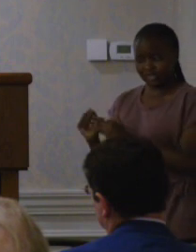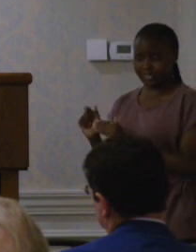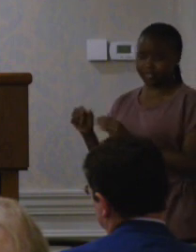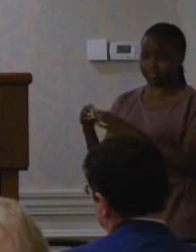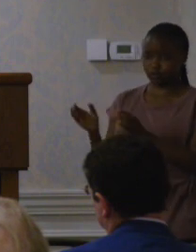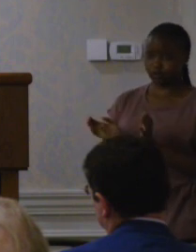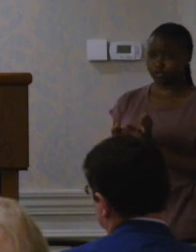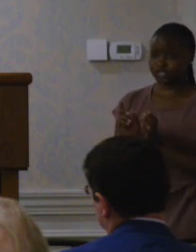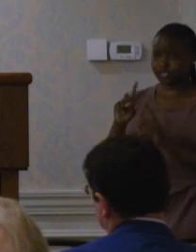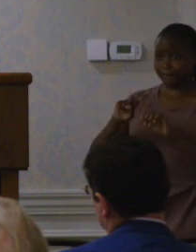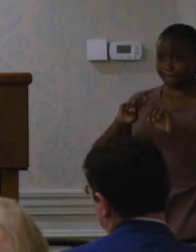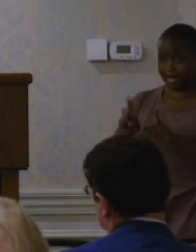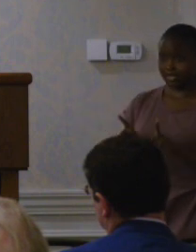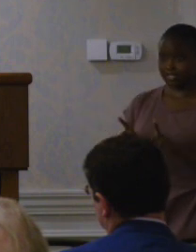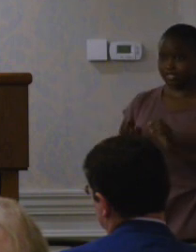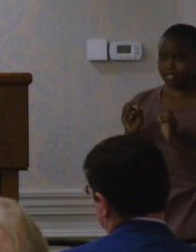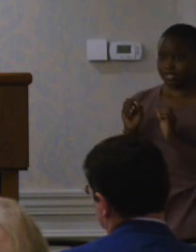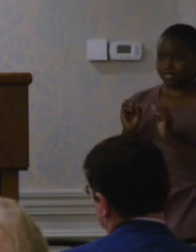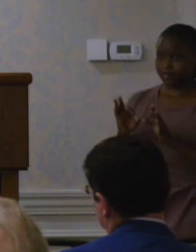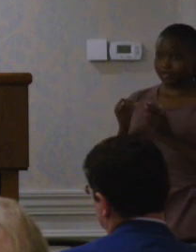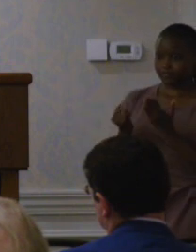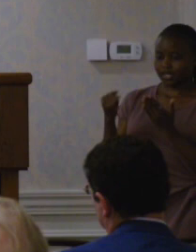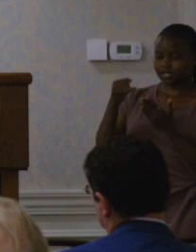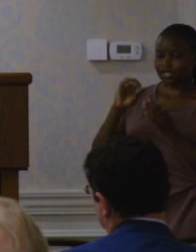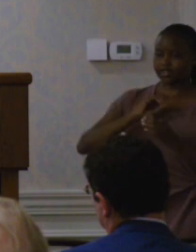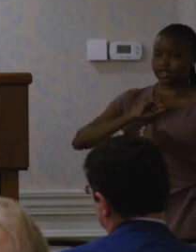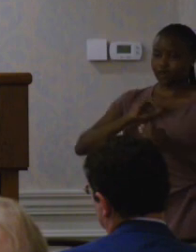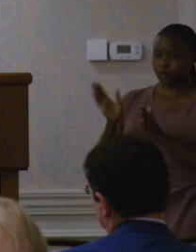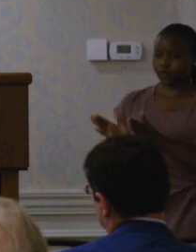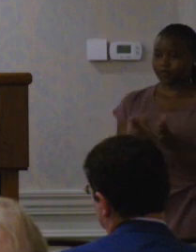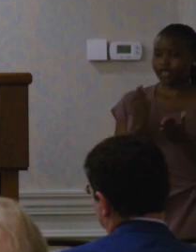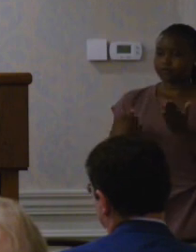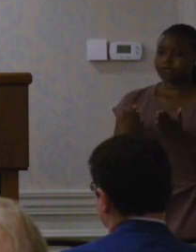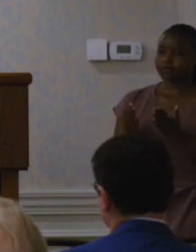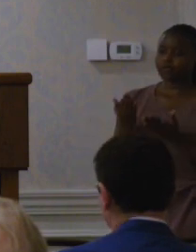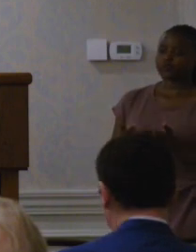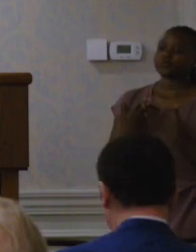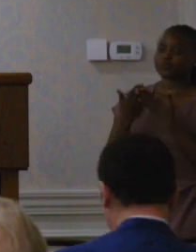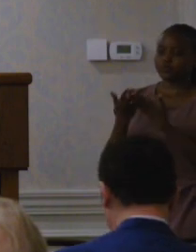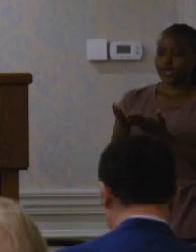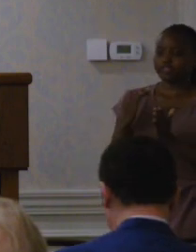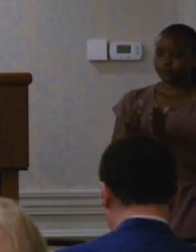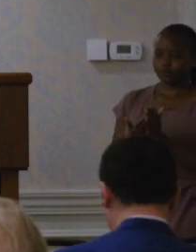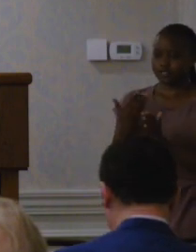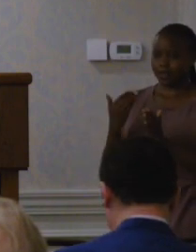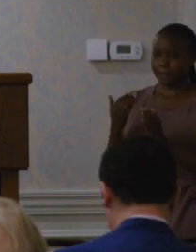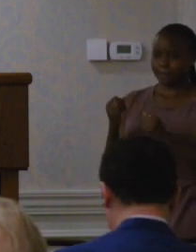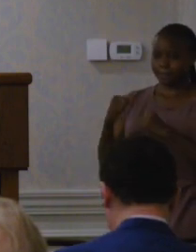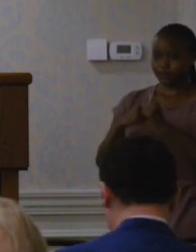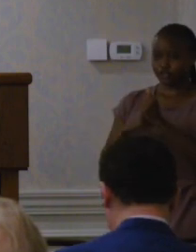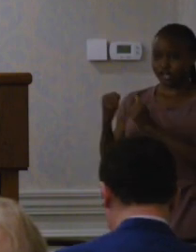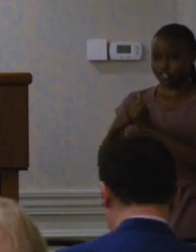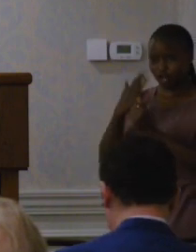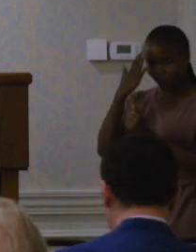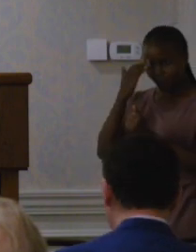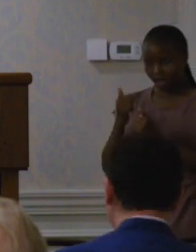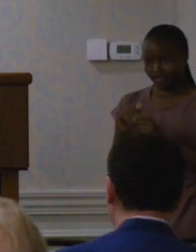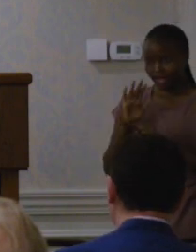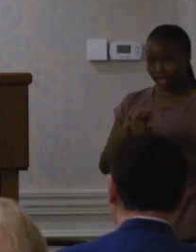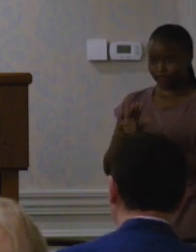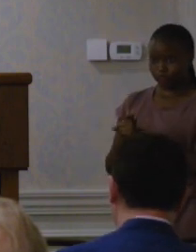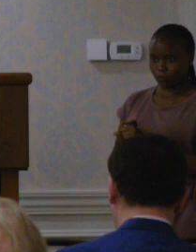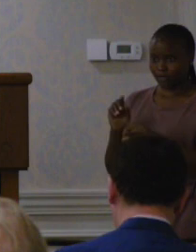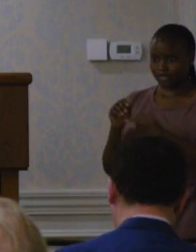communities, but we're, even though they're designing their own plan, maybe we'll provide them with some structure, because they have so many